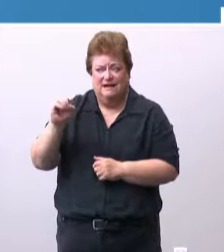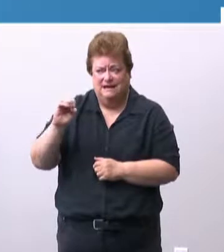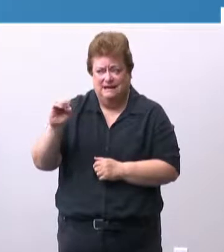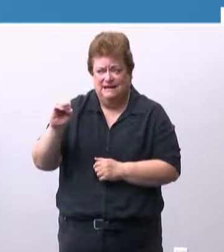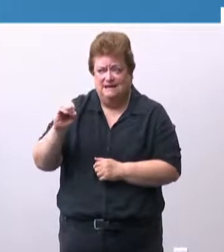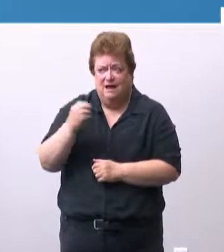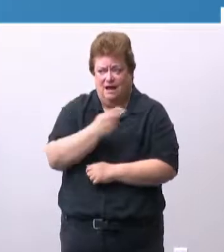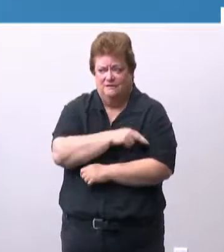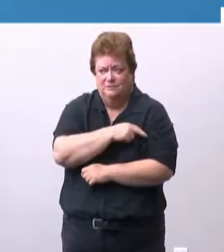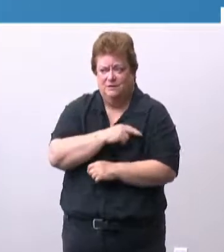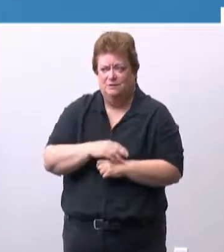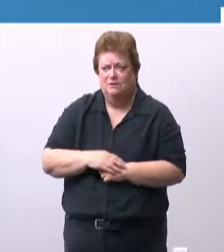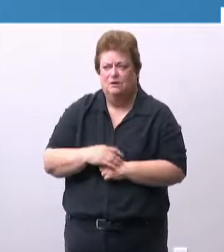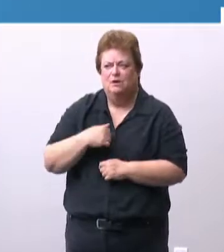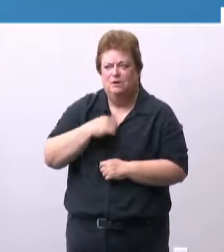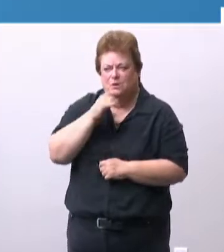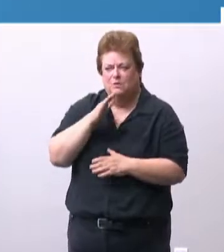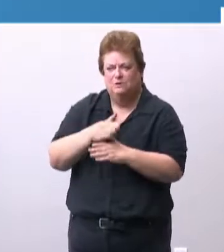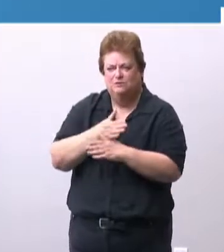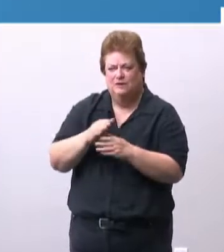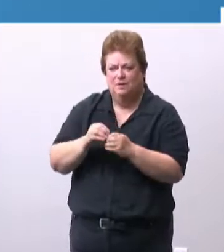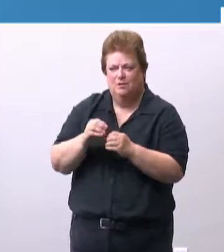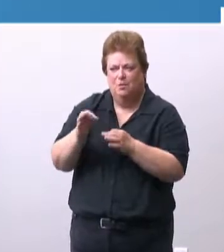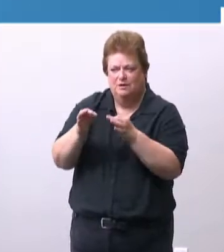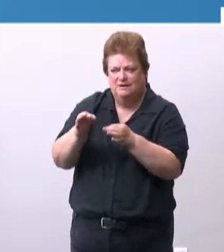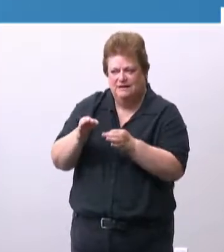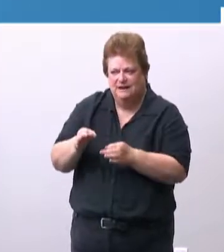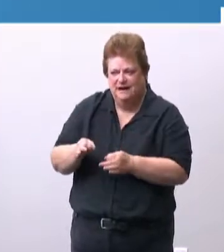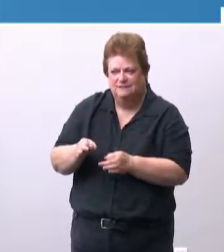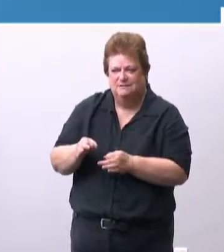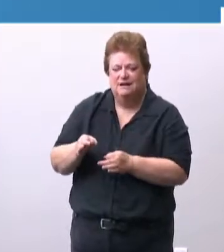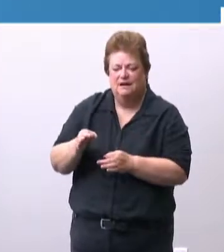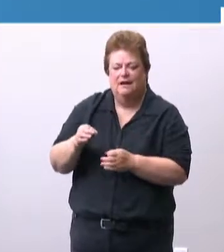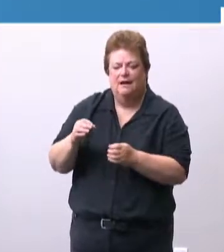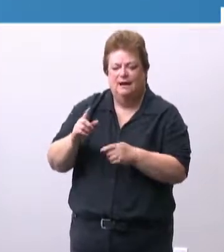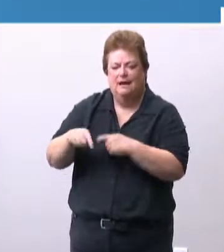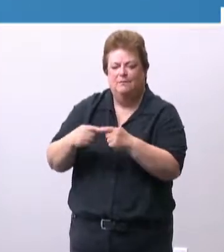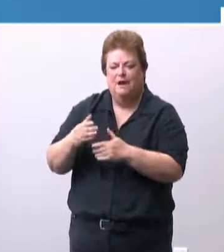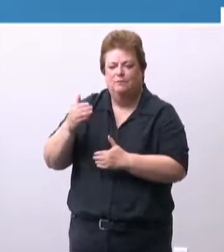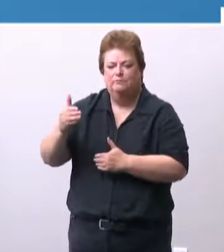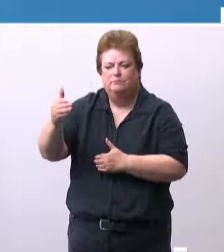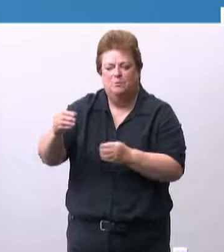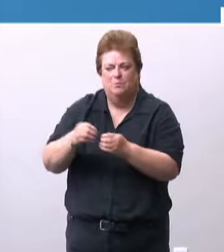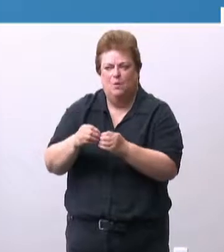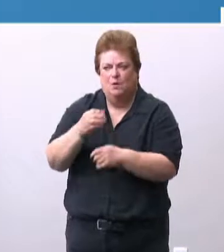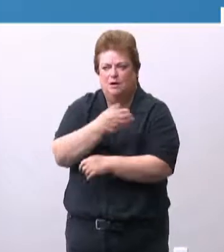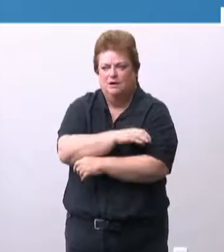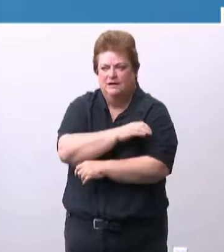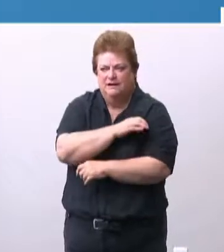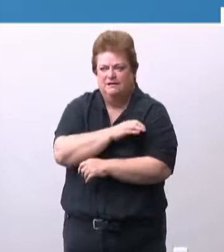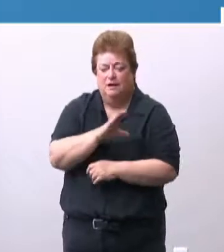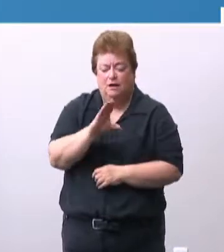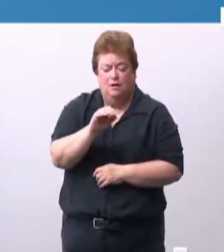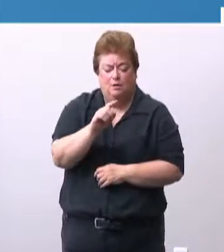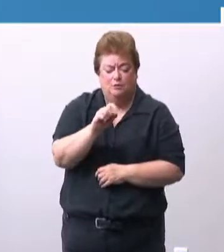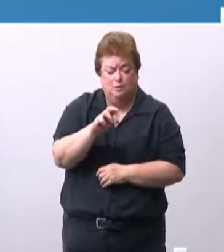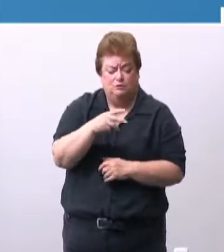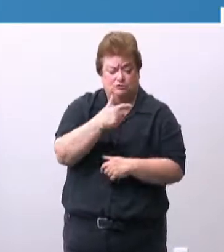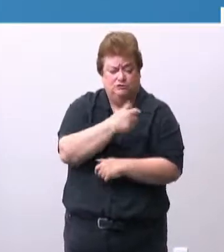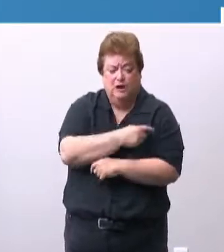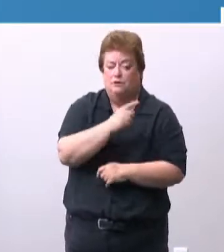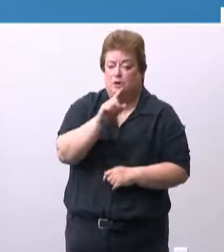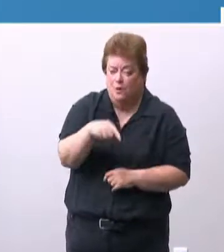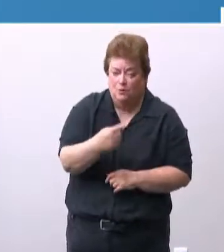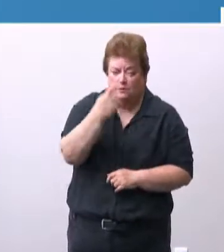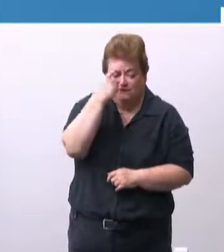Elizabeth's. We will share more details on future clinics very soon. Again, the booster shots are only for those who